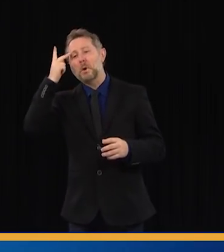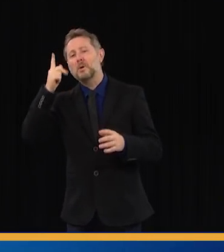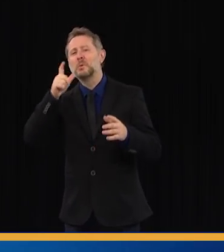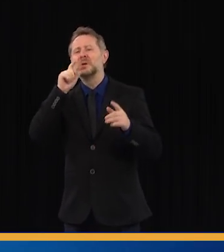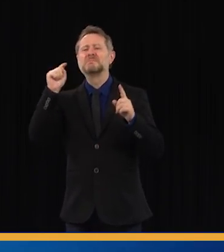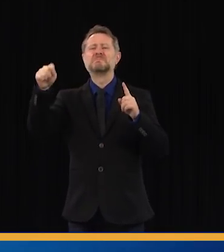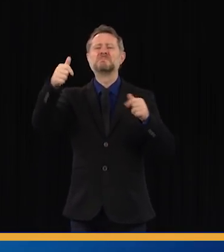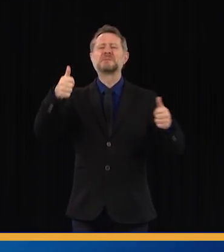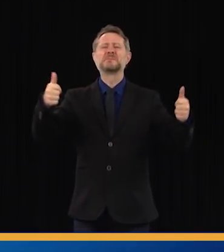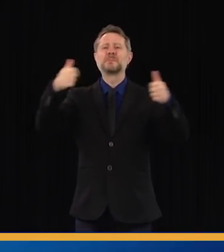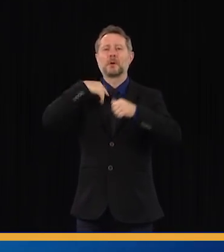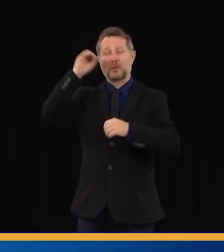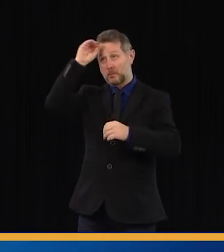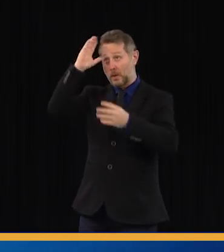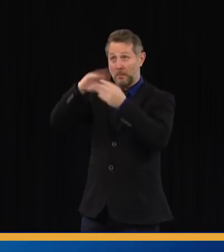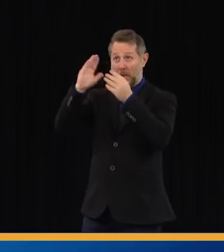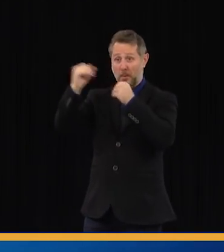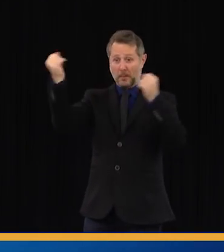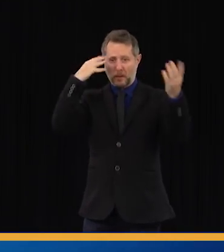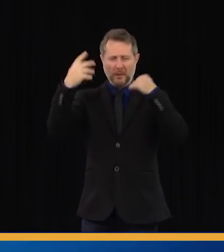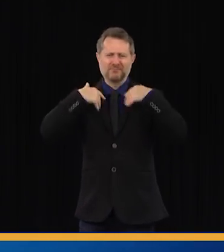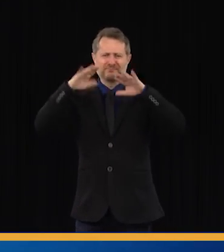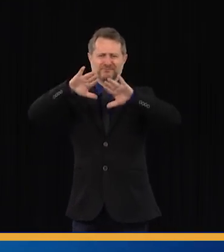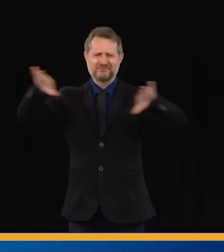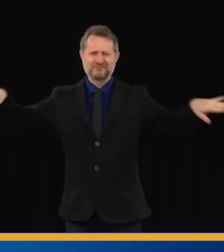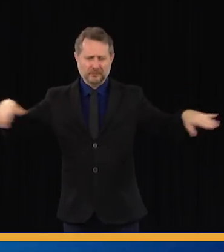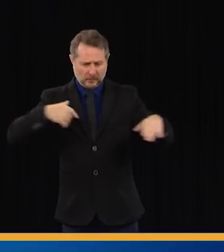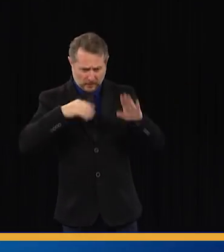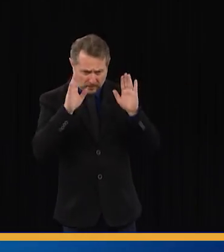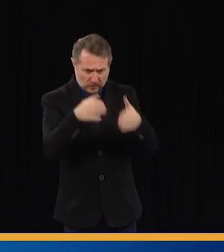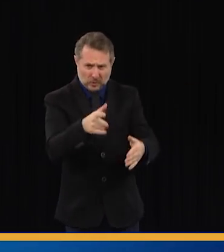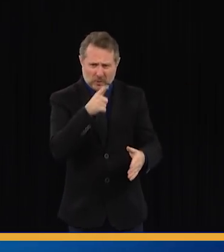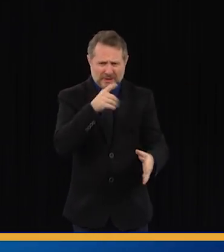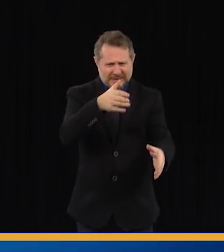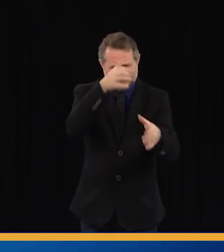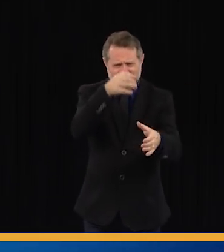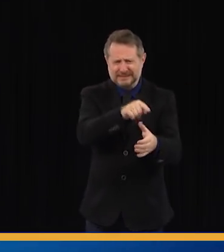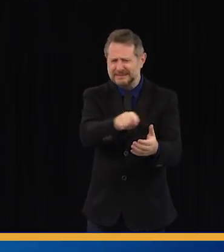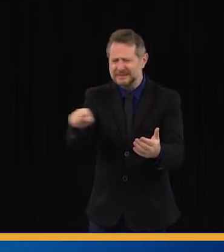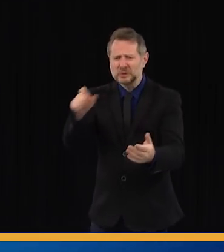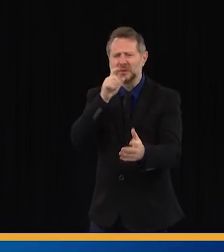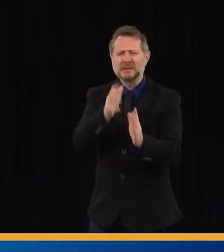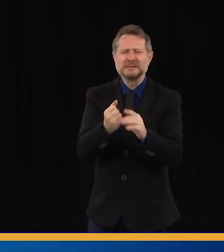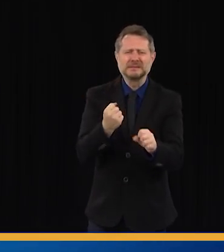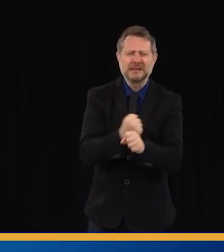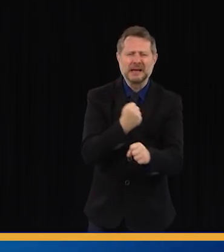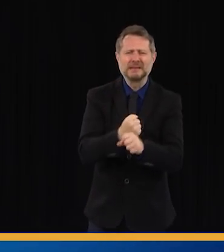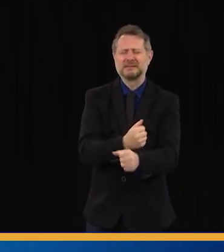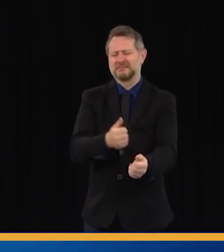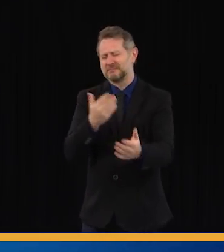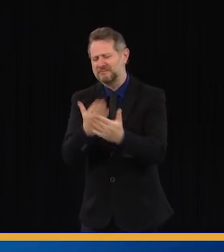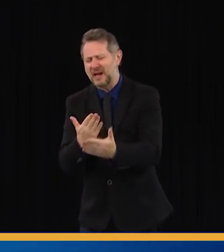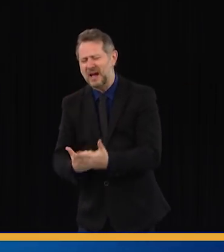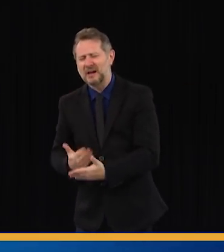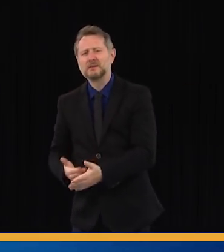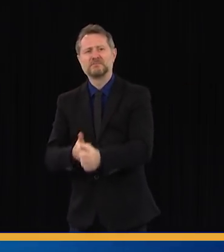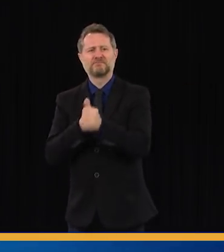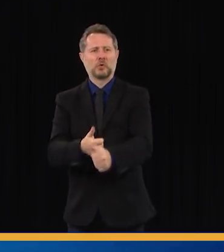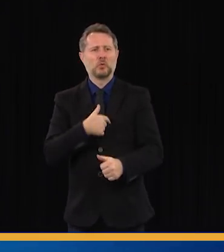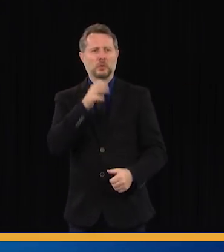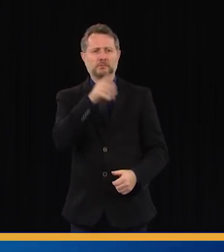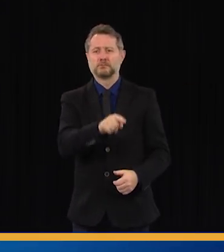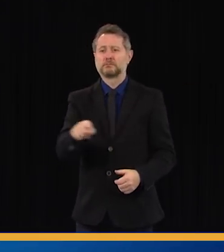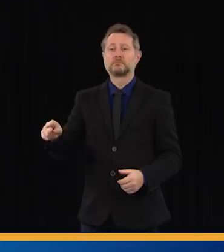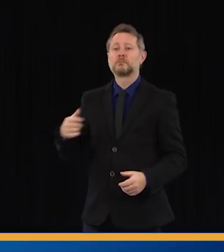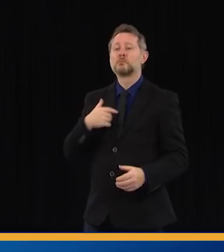interested in what the experts say about this. To the best they can tell you. But you have public